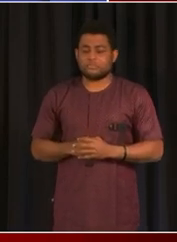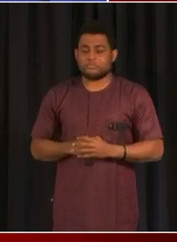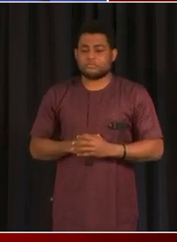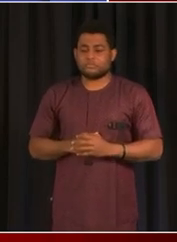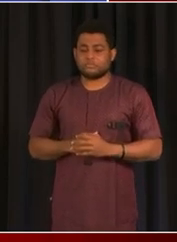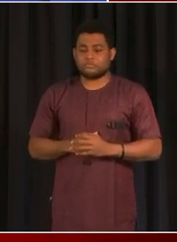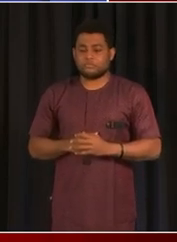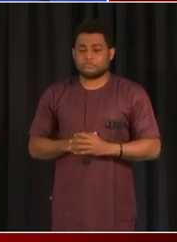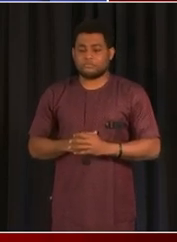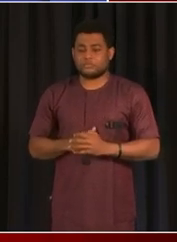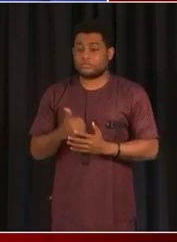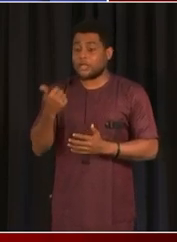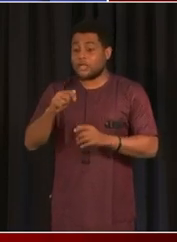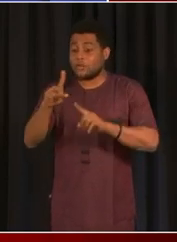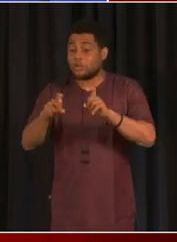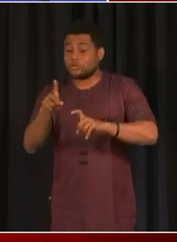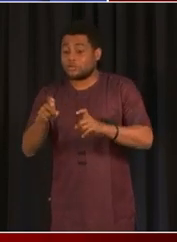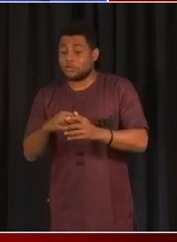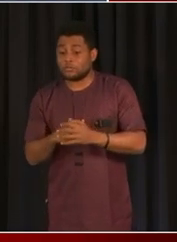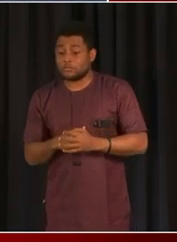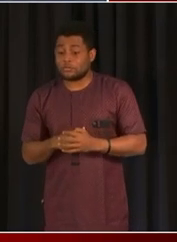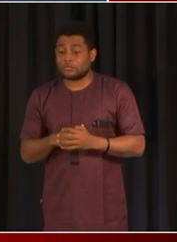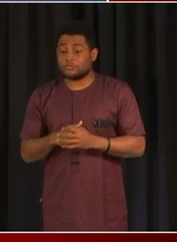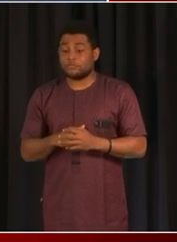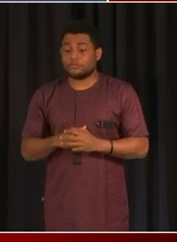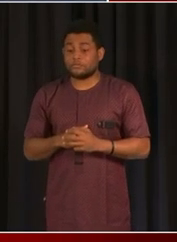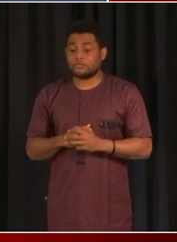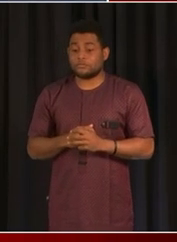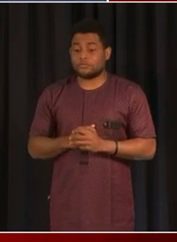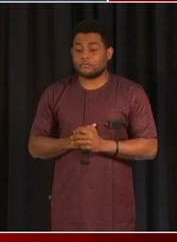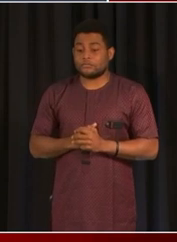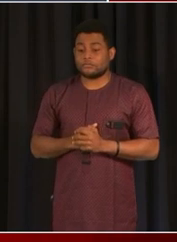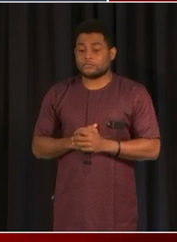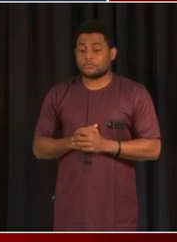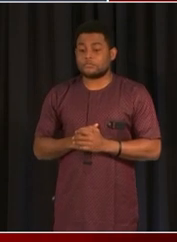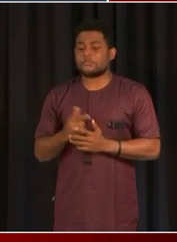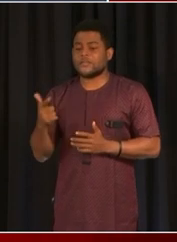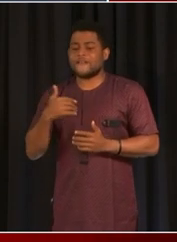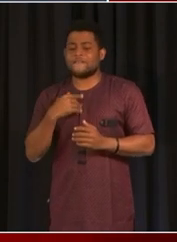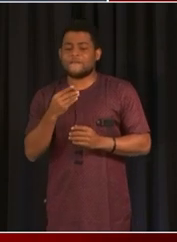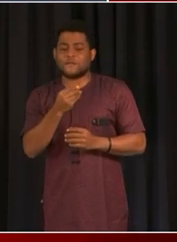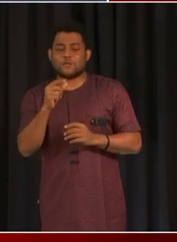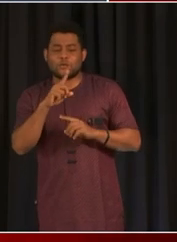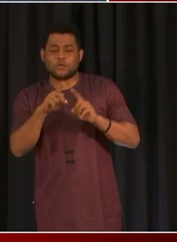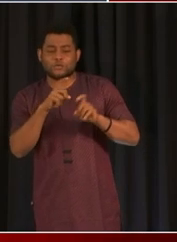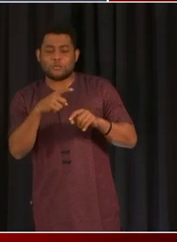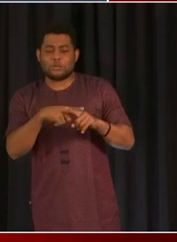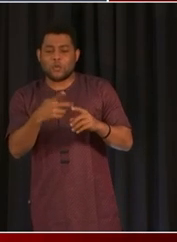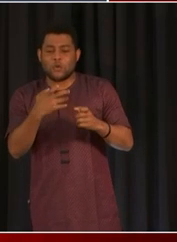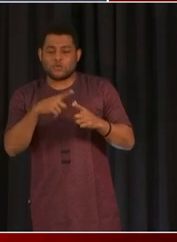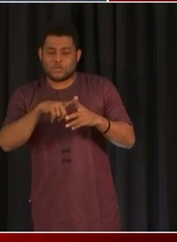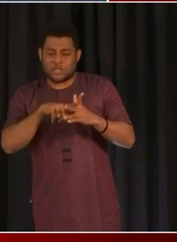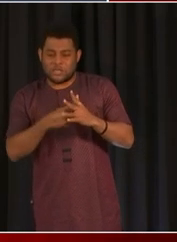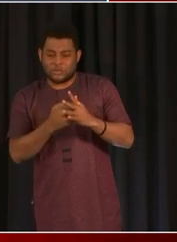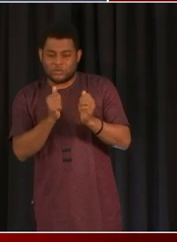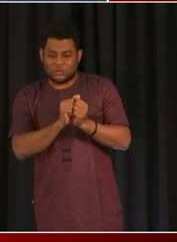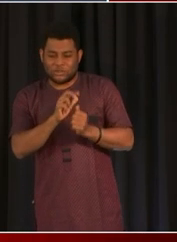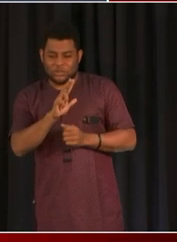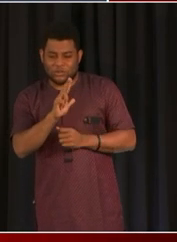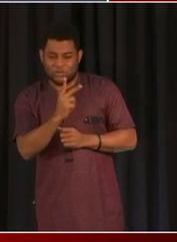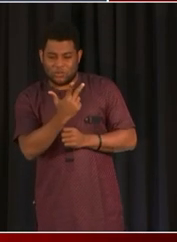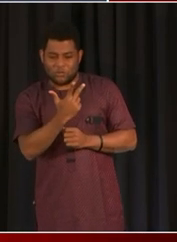Okay, any other questions? Yes, Stephanie? I have a few questions, but I'd like to start with the third shot that we were discussing here,